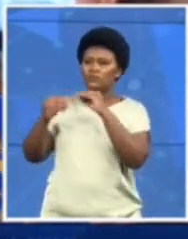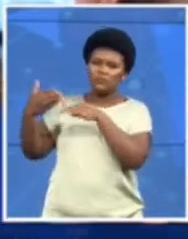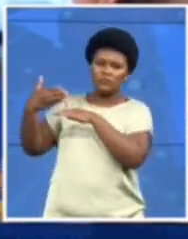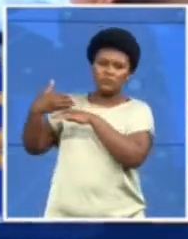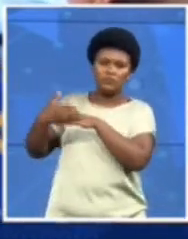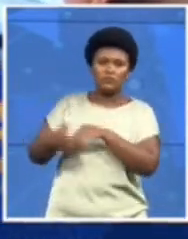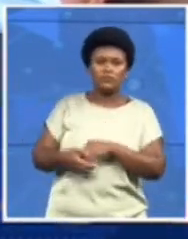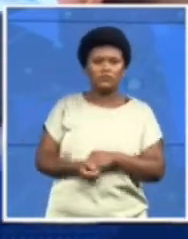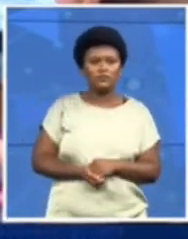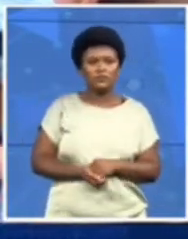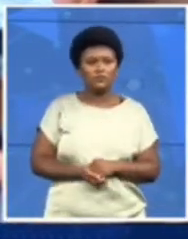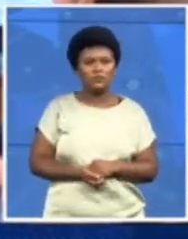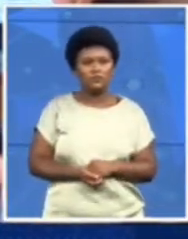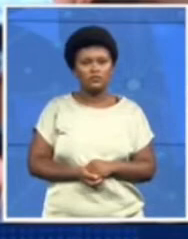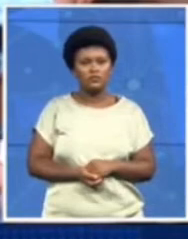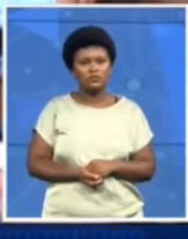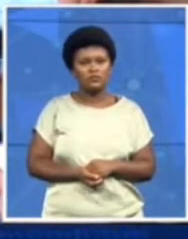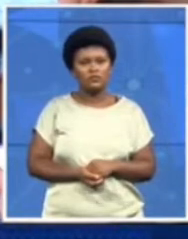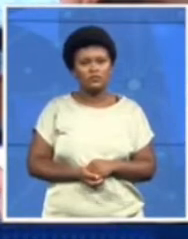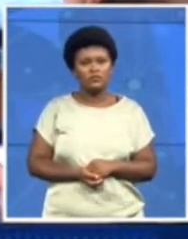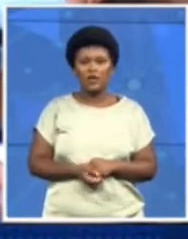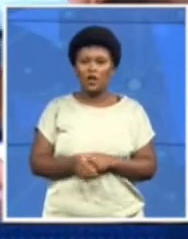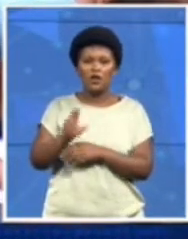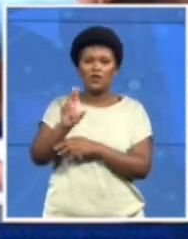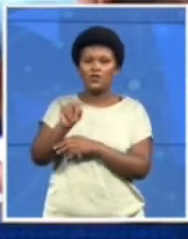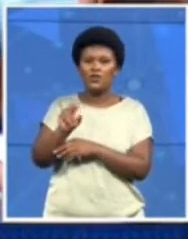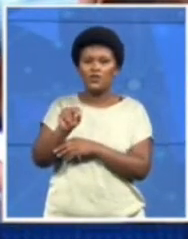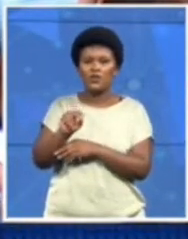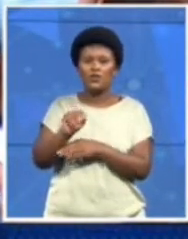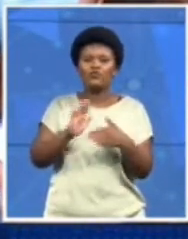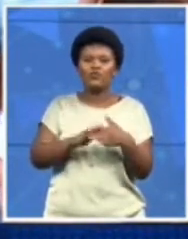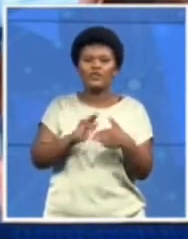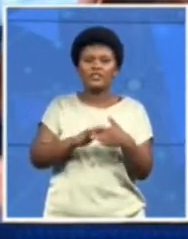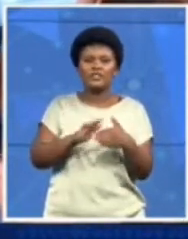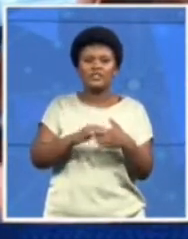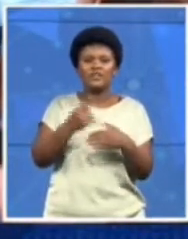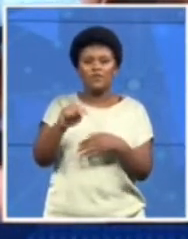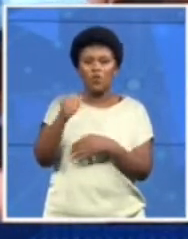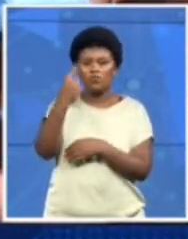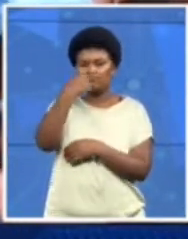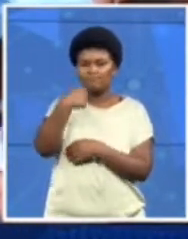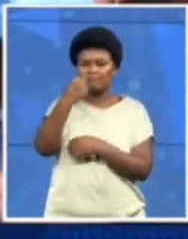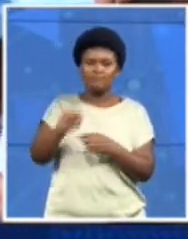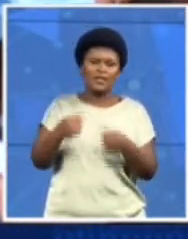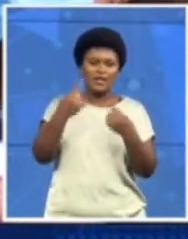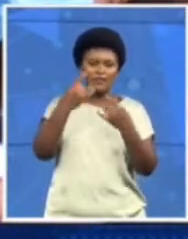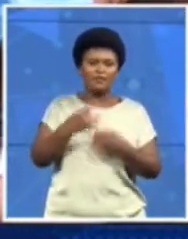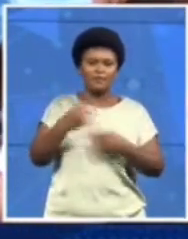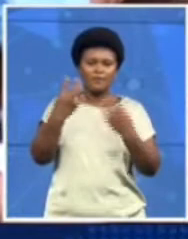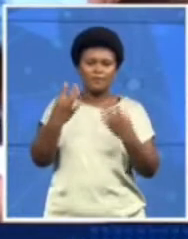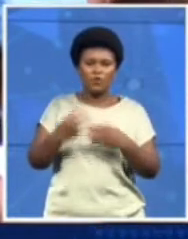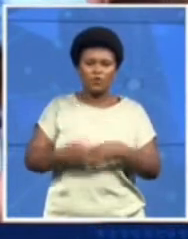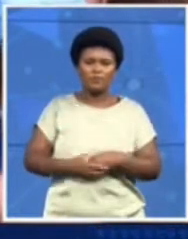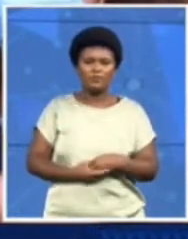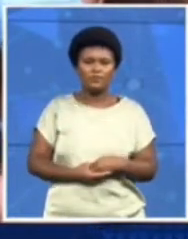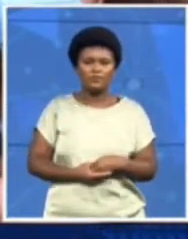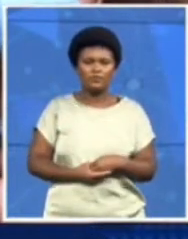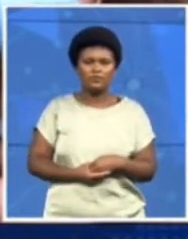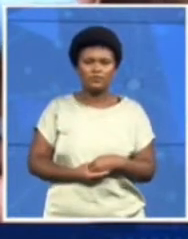No, because for purposes of appearance, first appearance, one would be kept